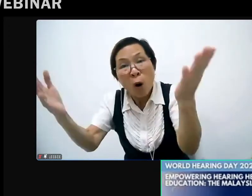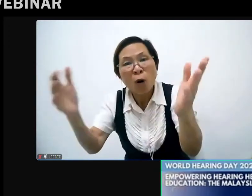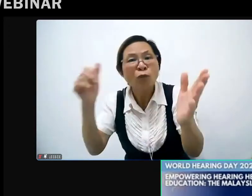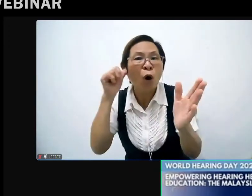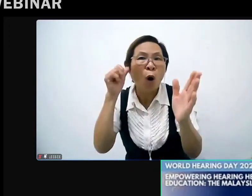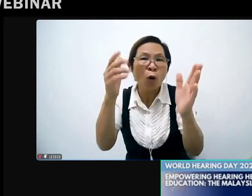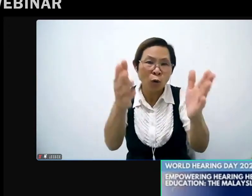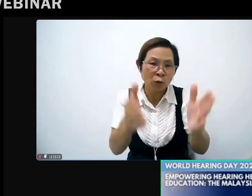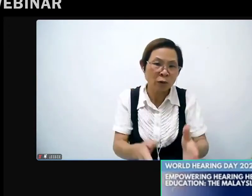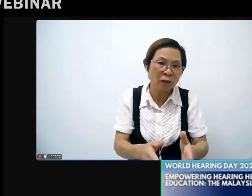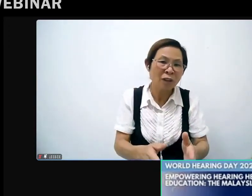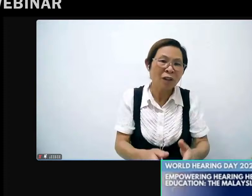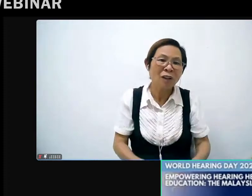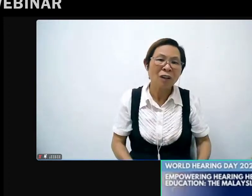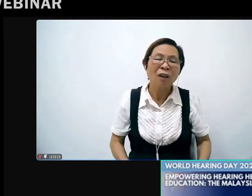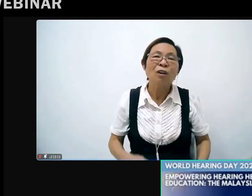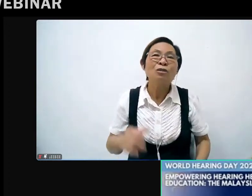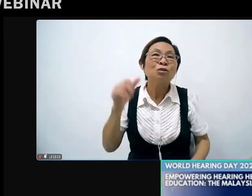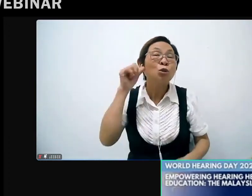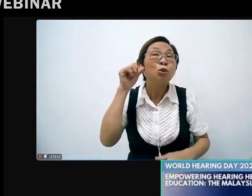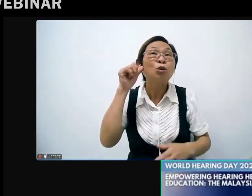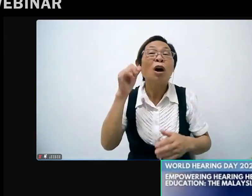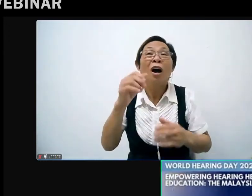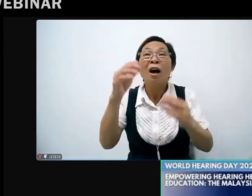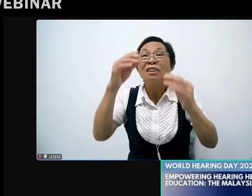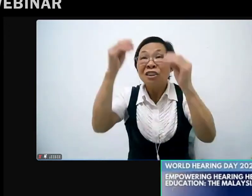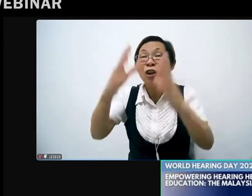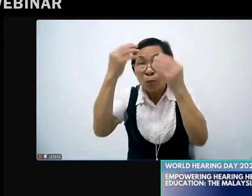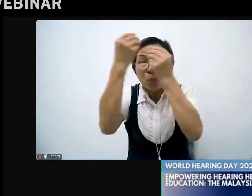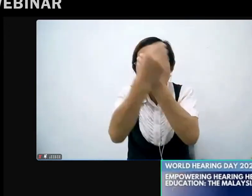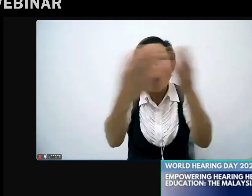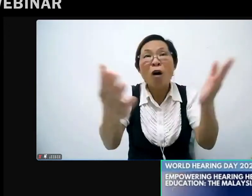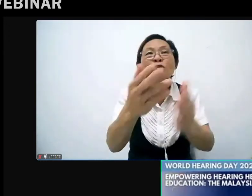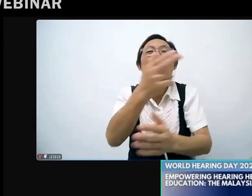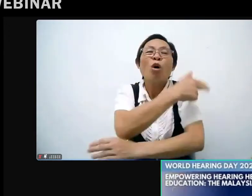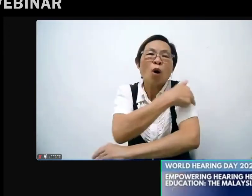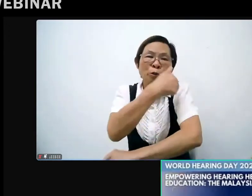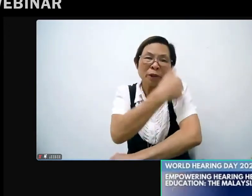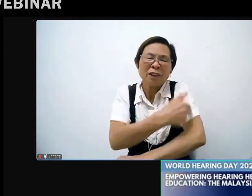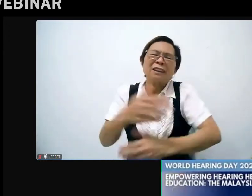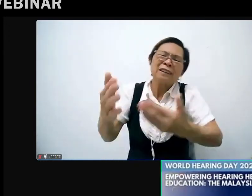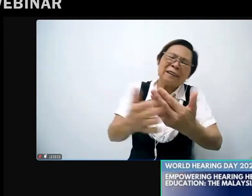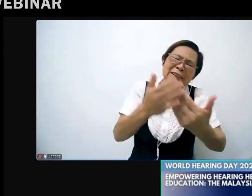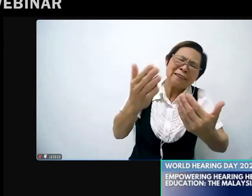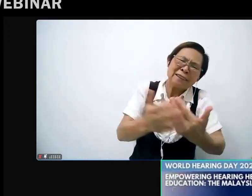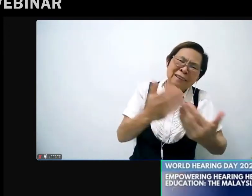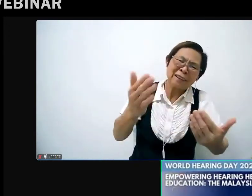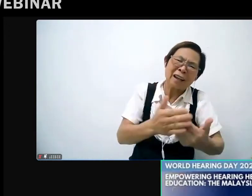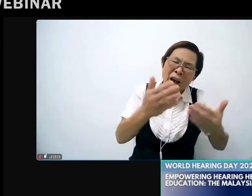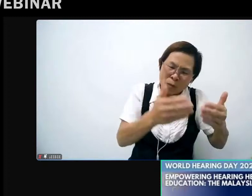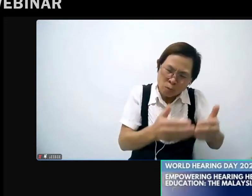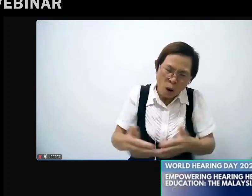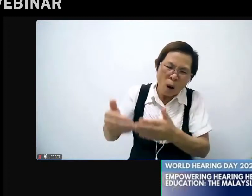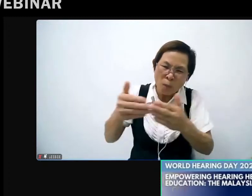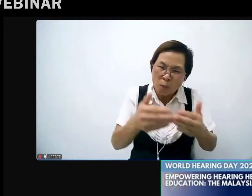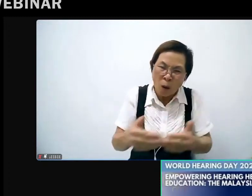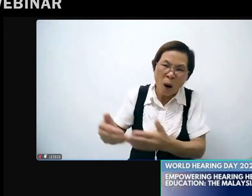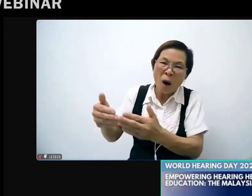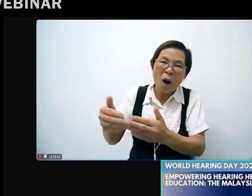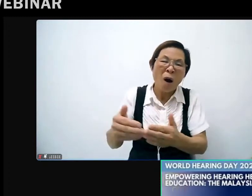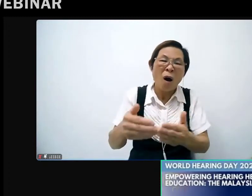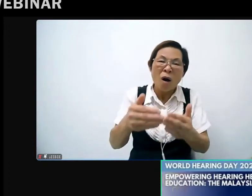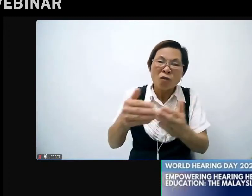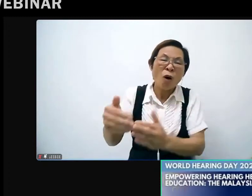to the health facilities. So it's easier. So both the continuity from the health facilities